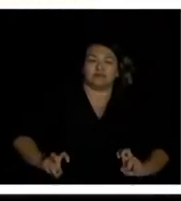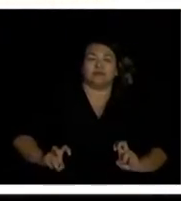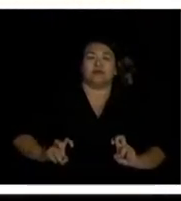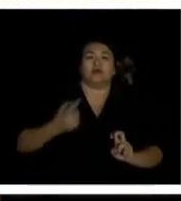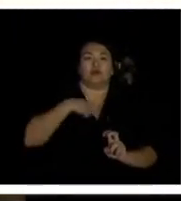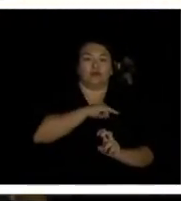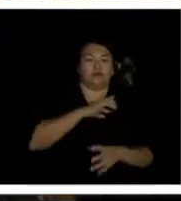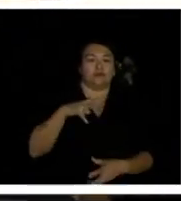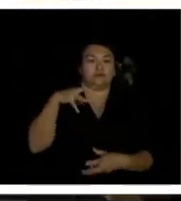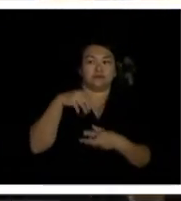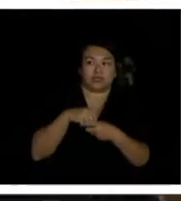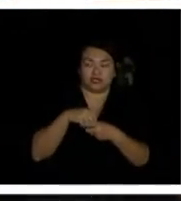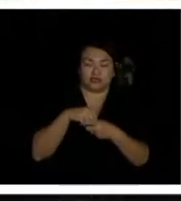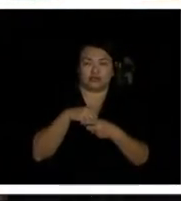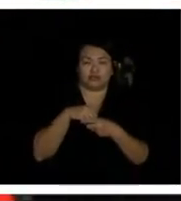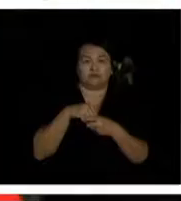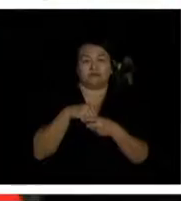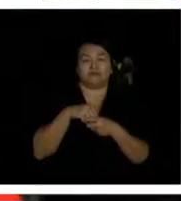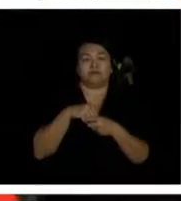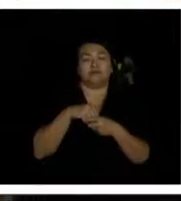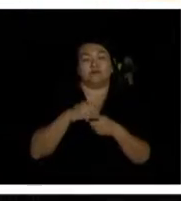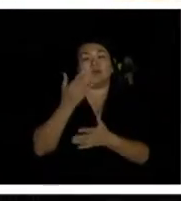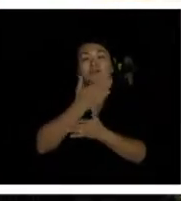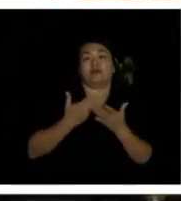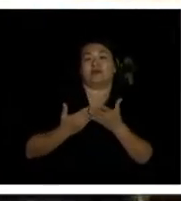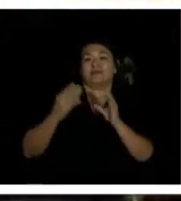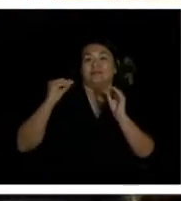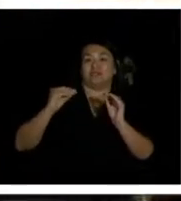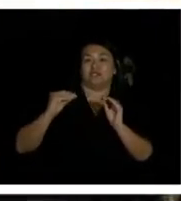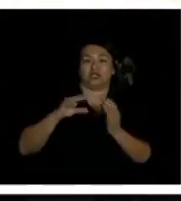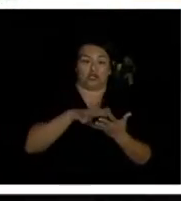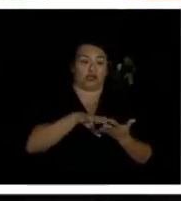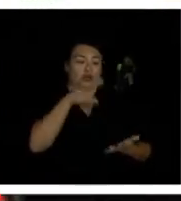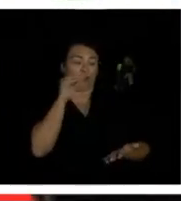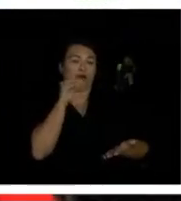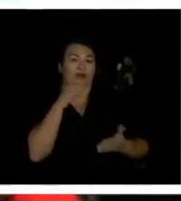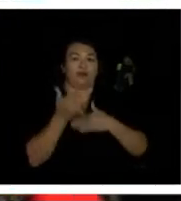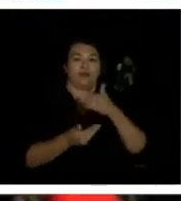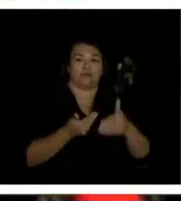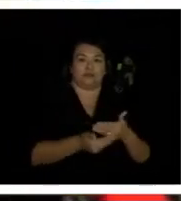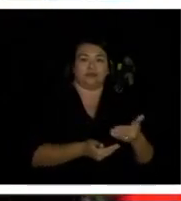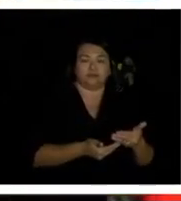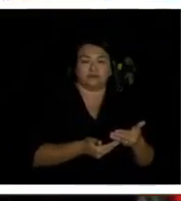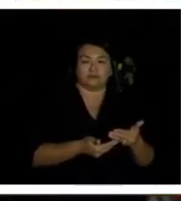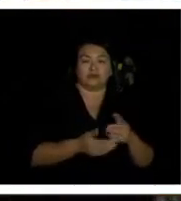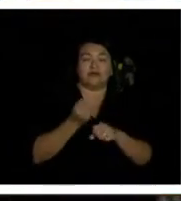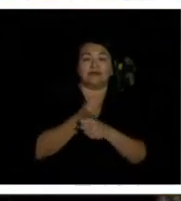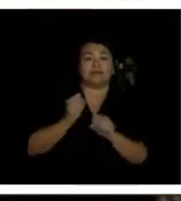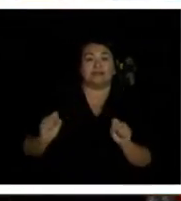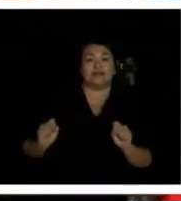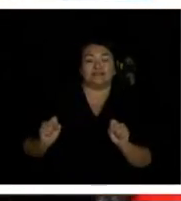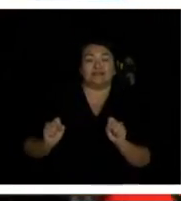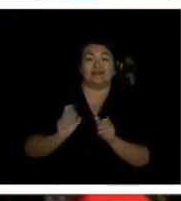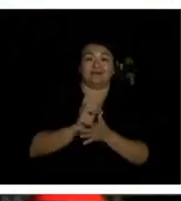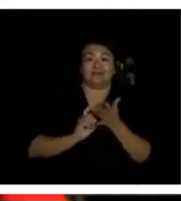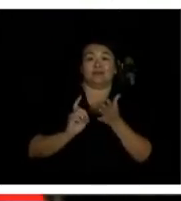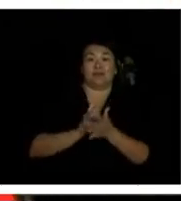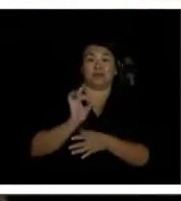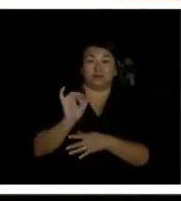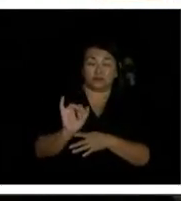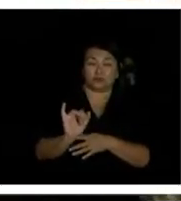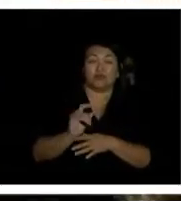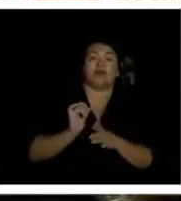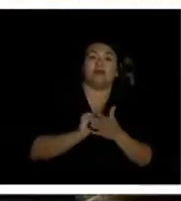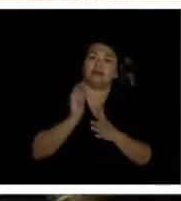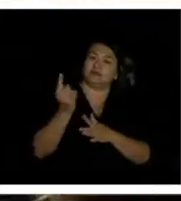we engage in, as part of the teaching and learning process. Safety and discipline was something that